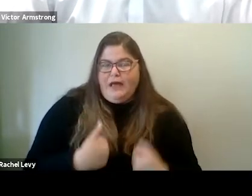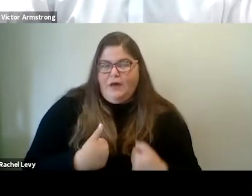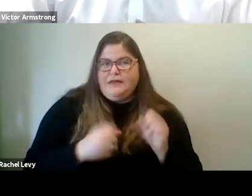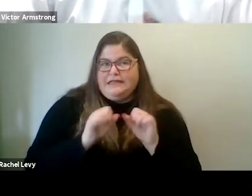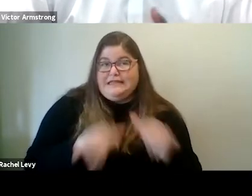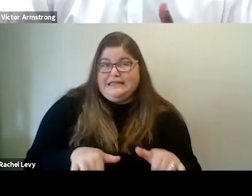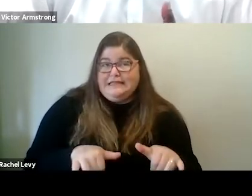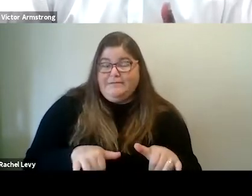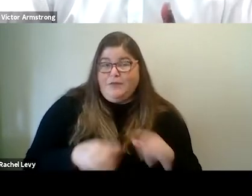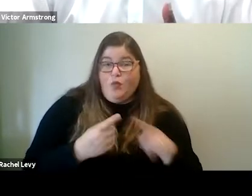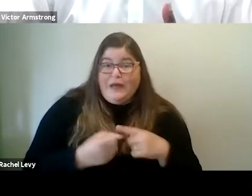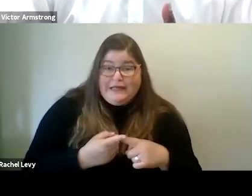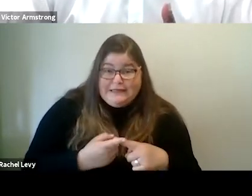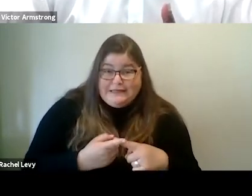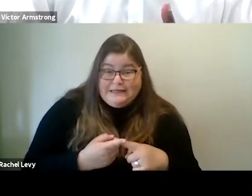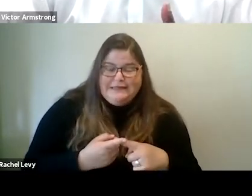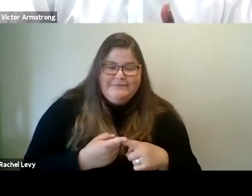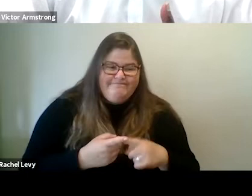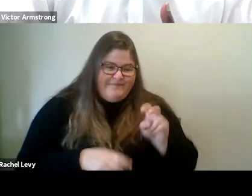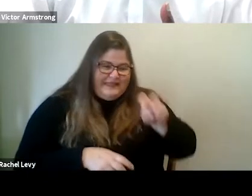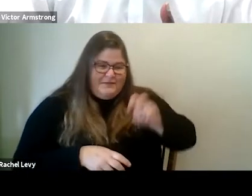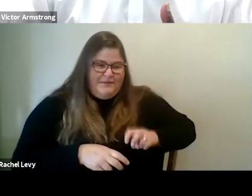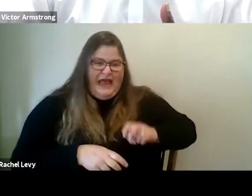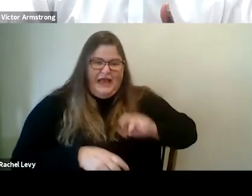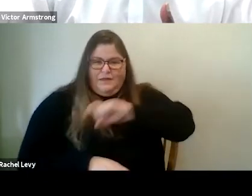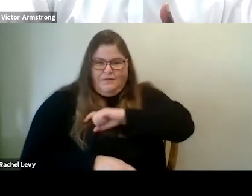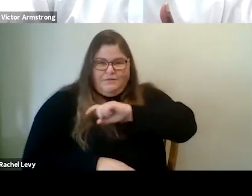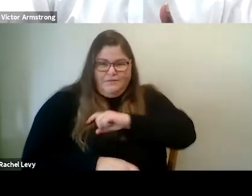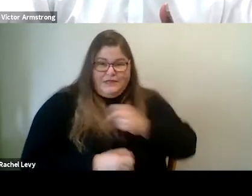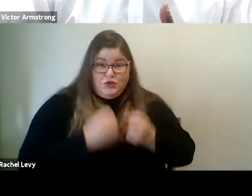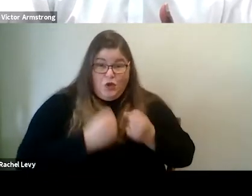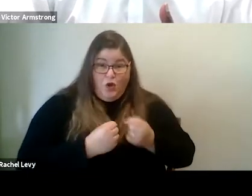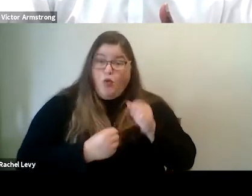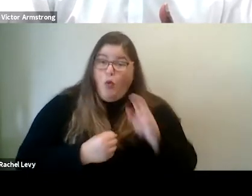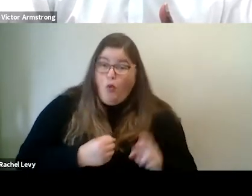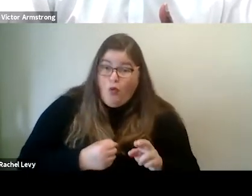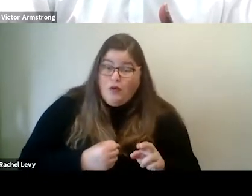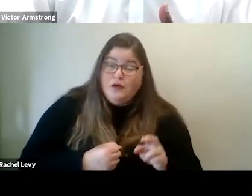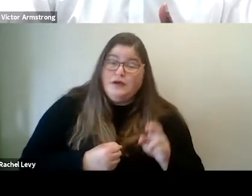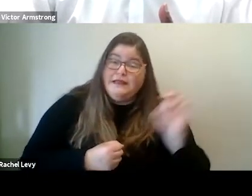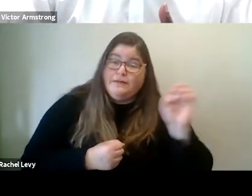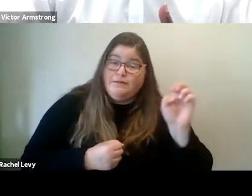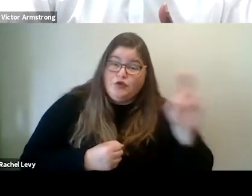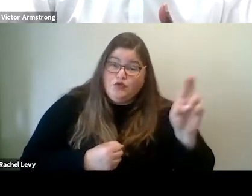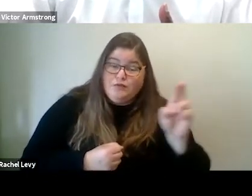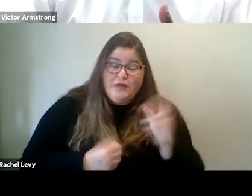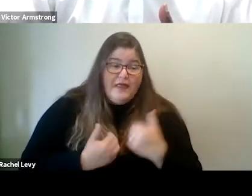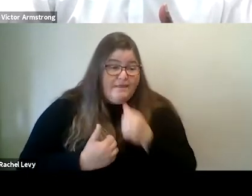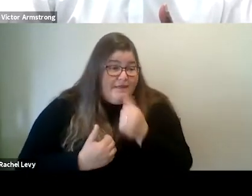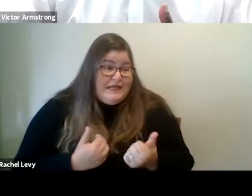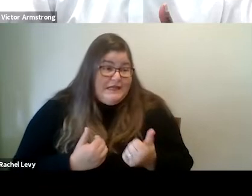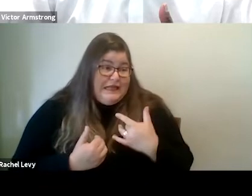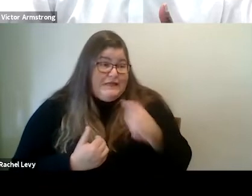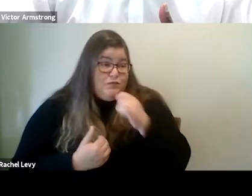police car or in an acute care emergency department because they do not have access to outpatient services or